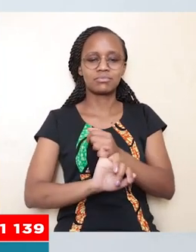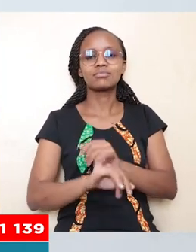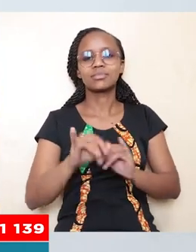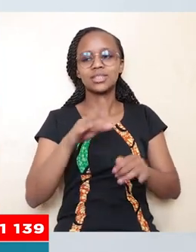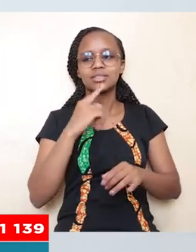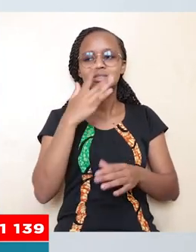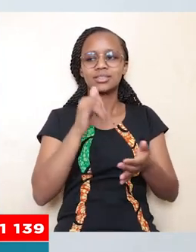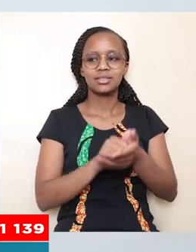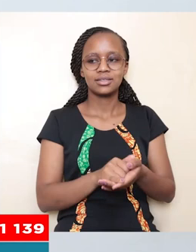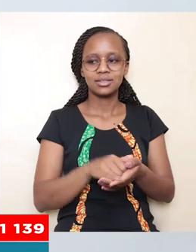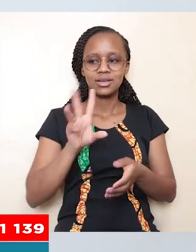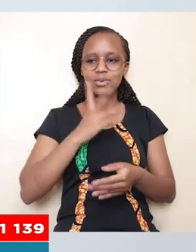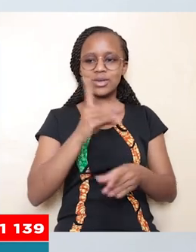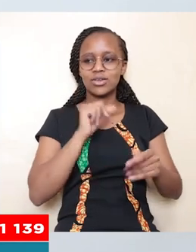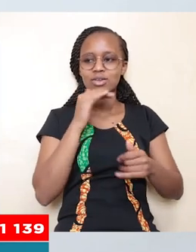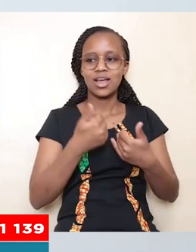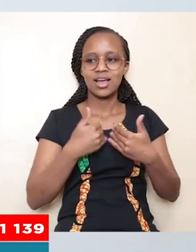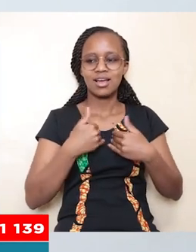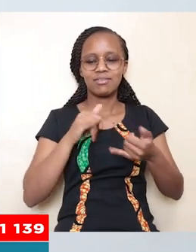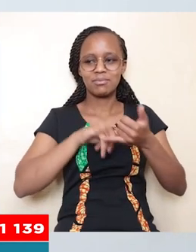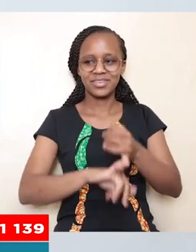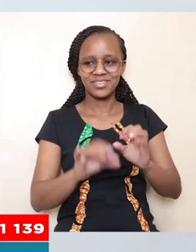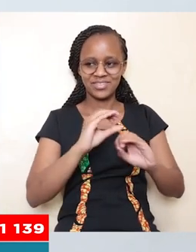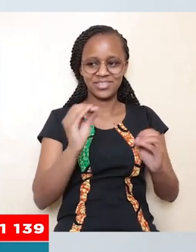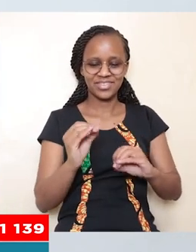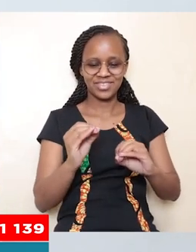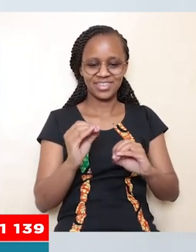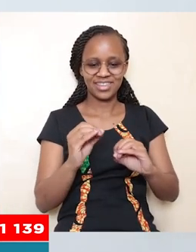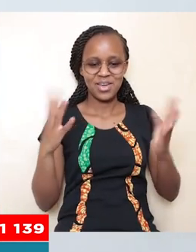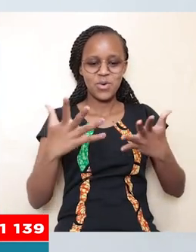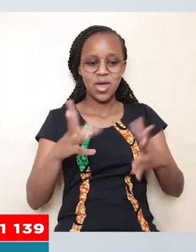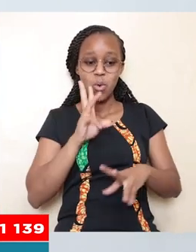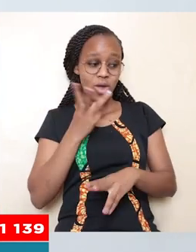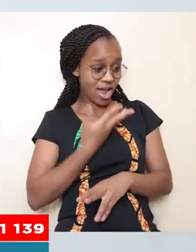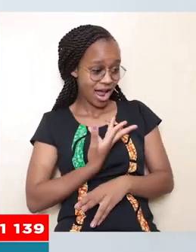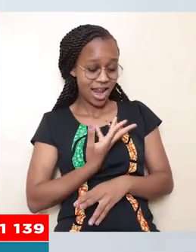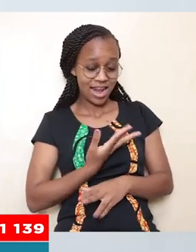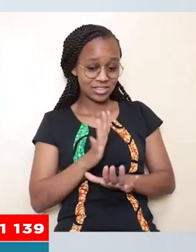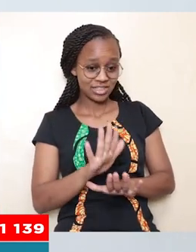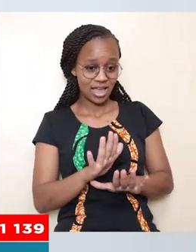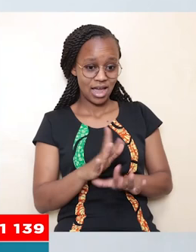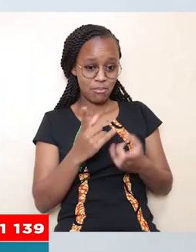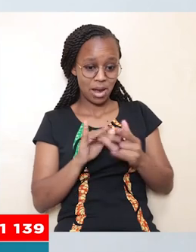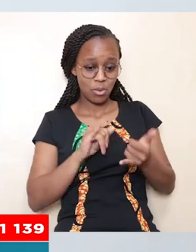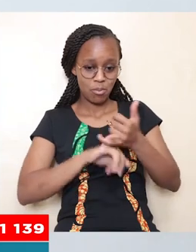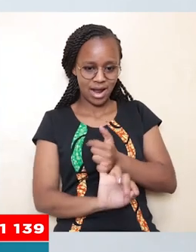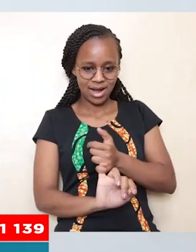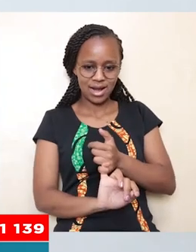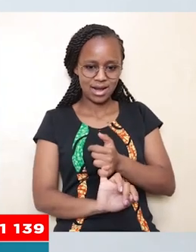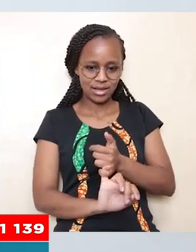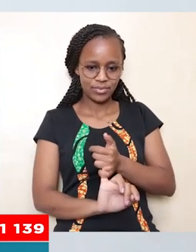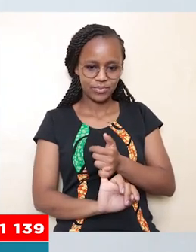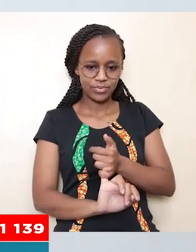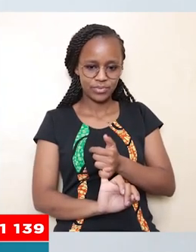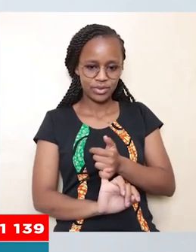states that we do not get married on account of where we are, but we get married on account